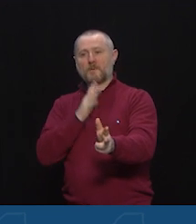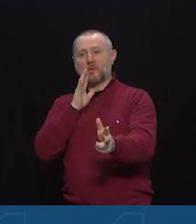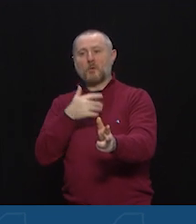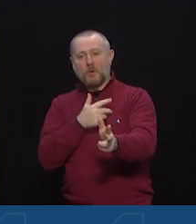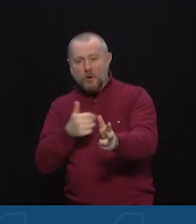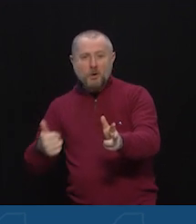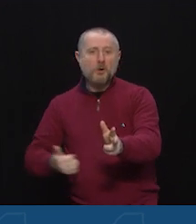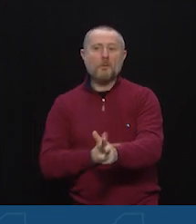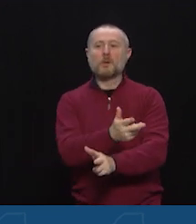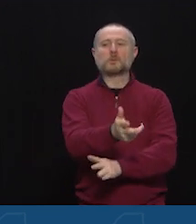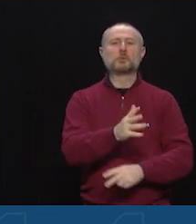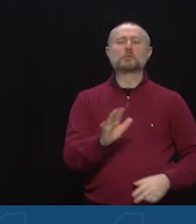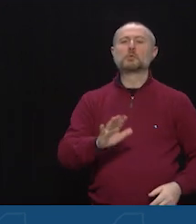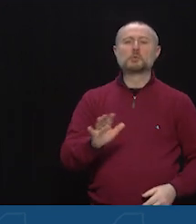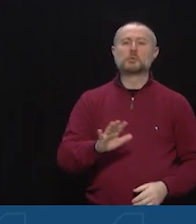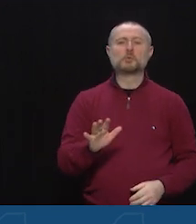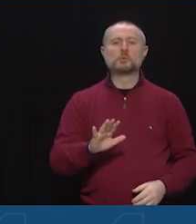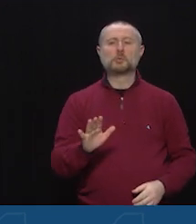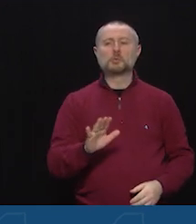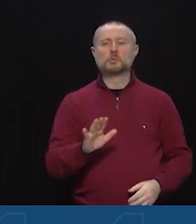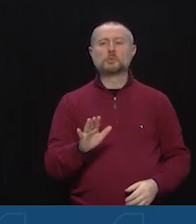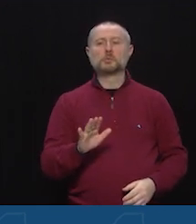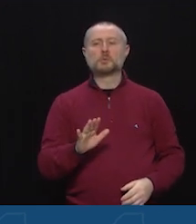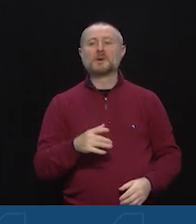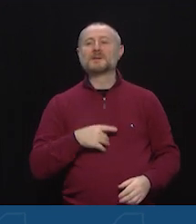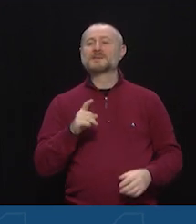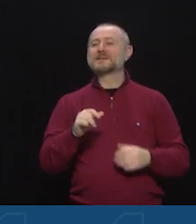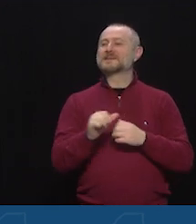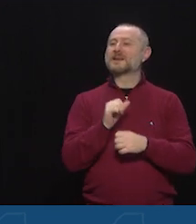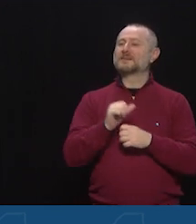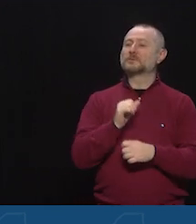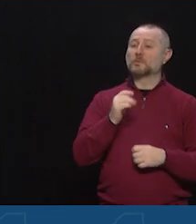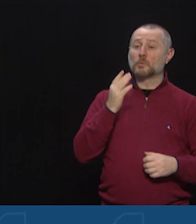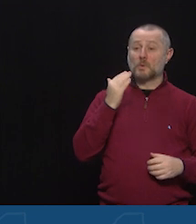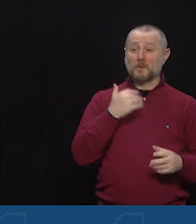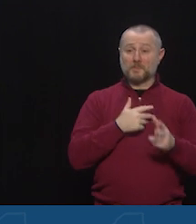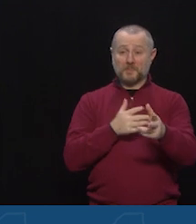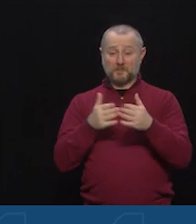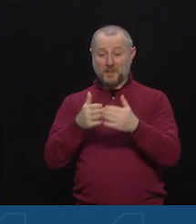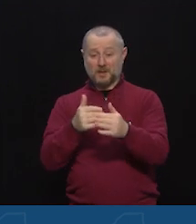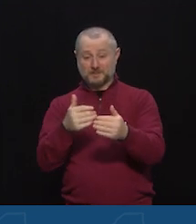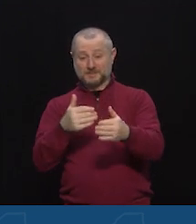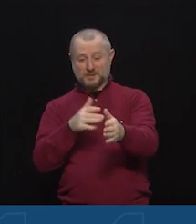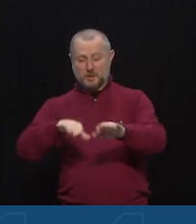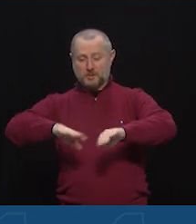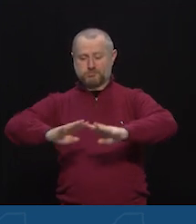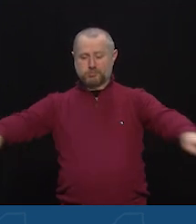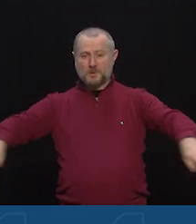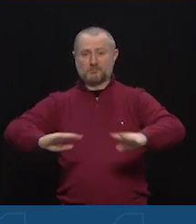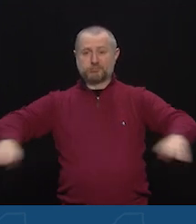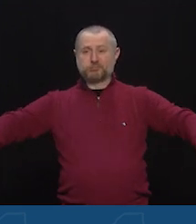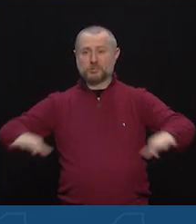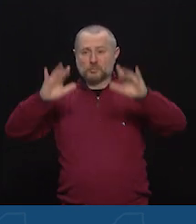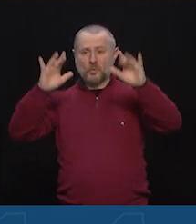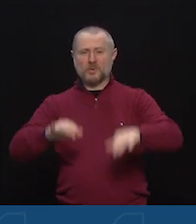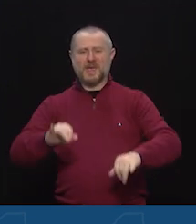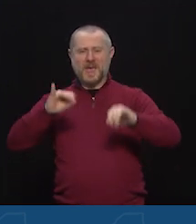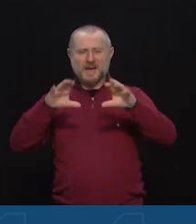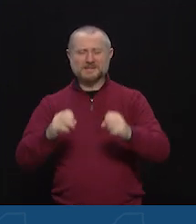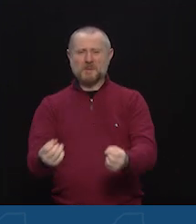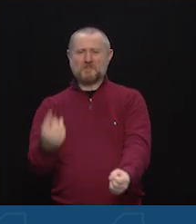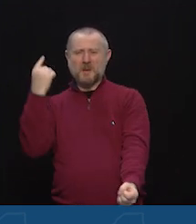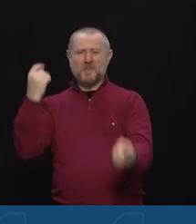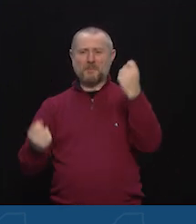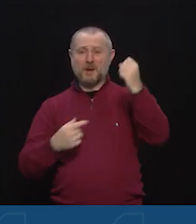plow. Please, there's dangerous conditions. They're plowing snow, they're plowing ice. There's hazardous conditions in front of